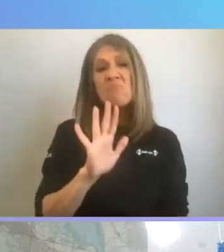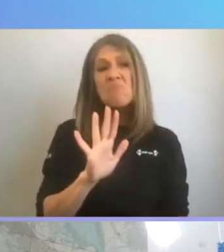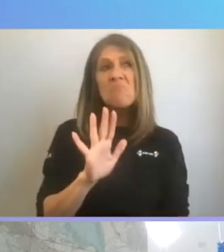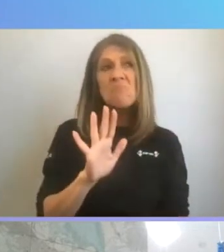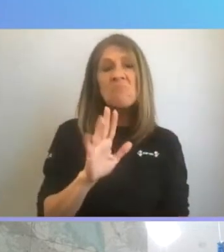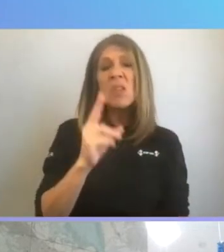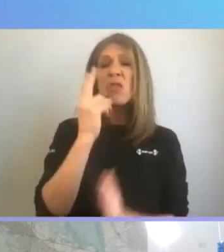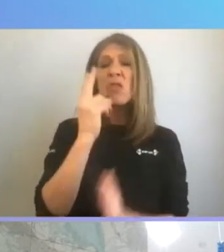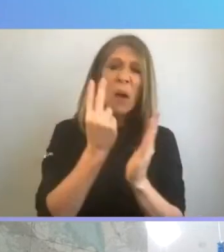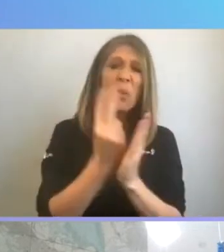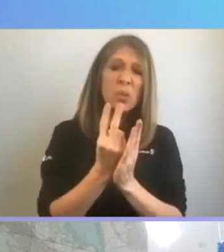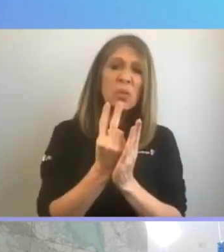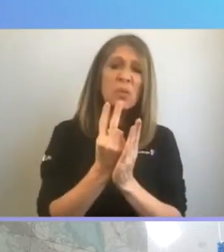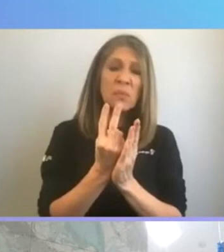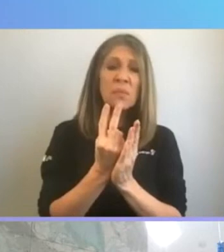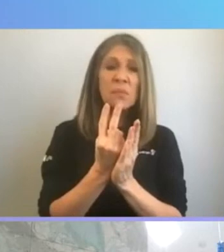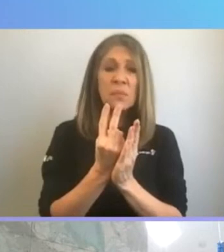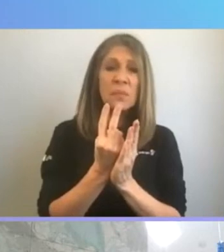2 hours,